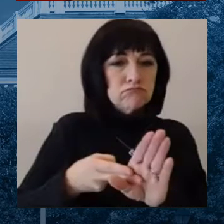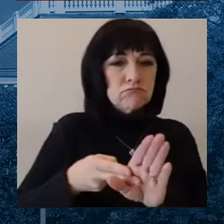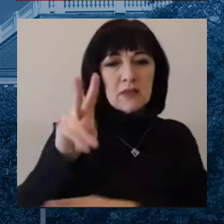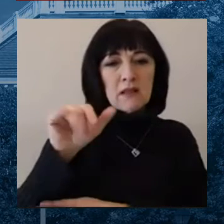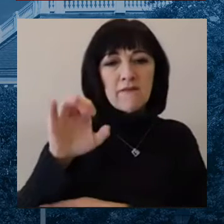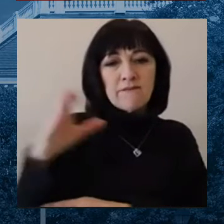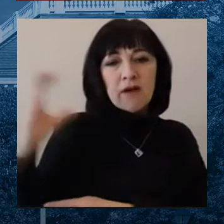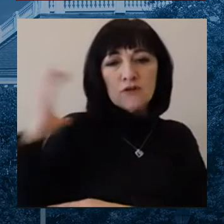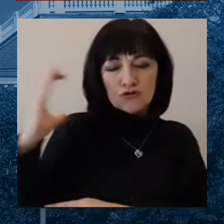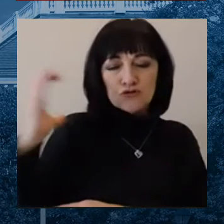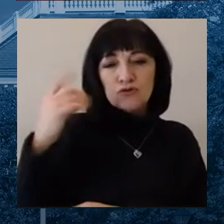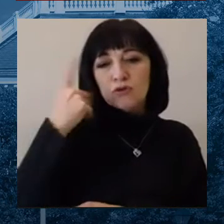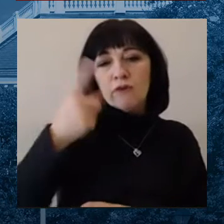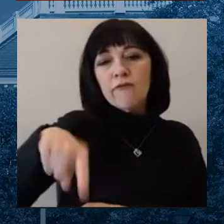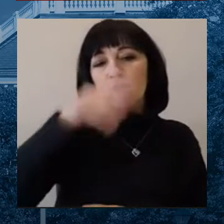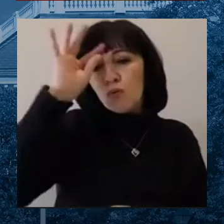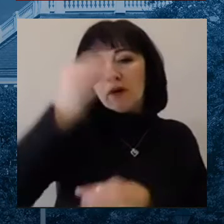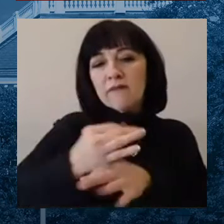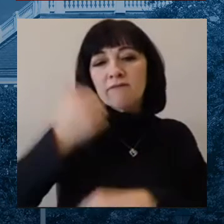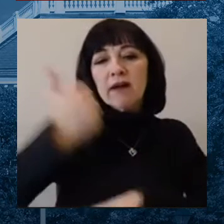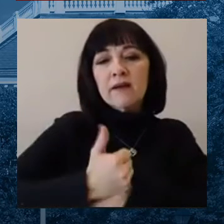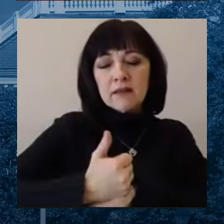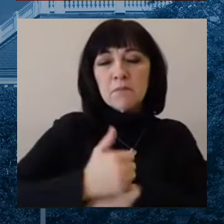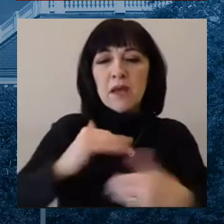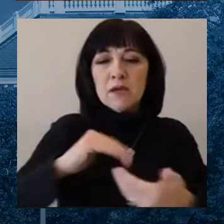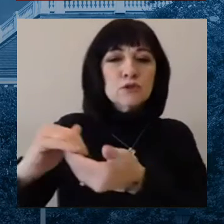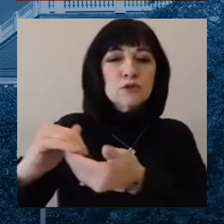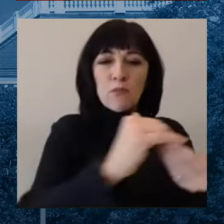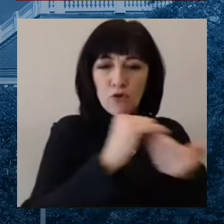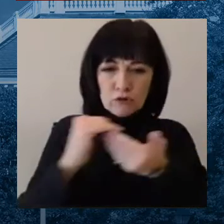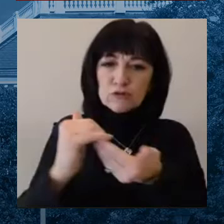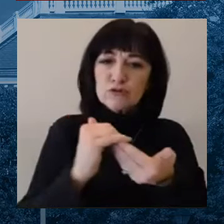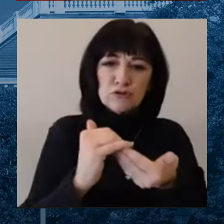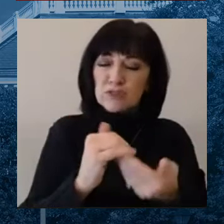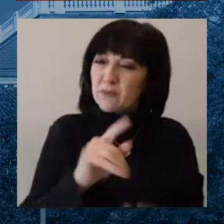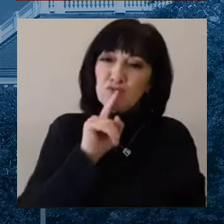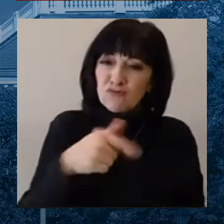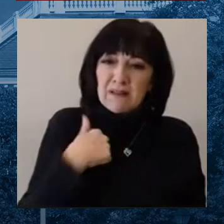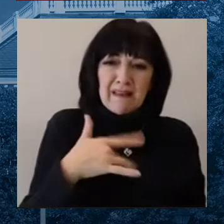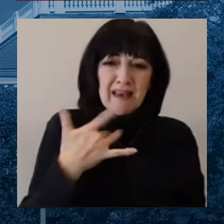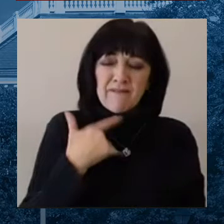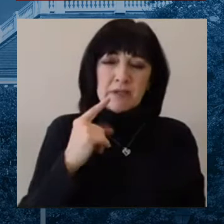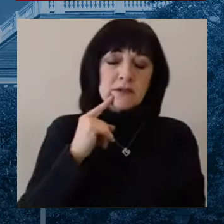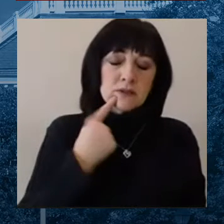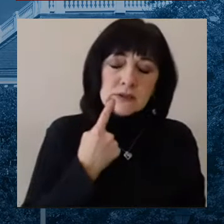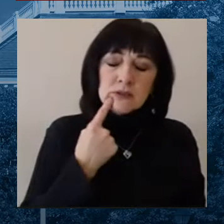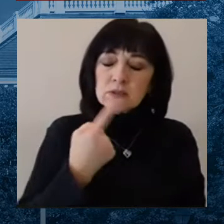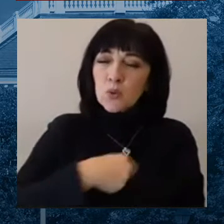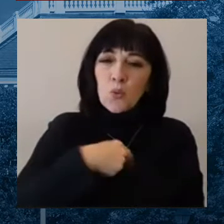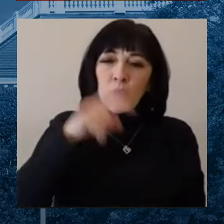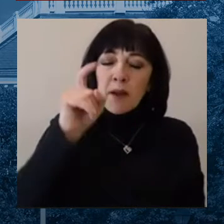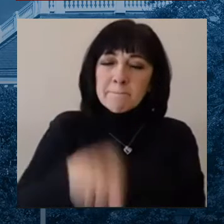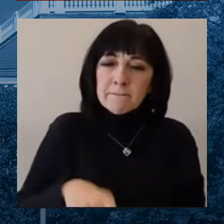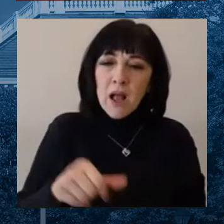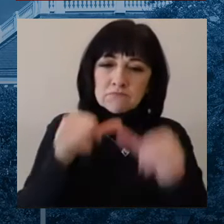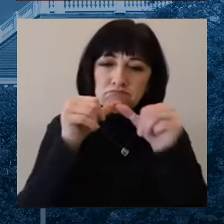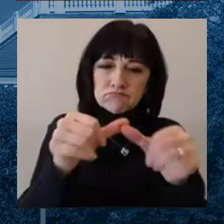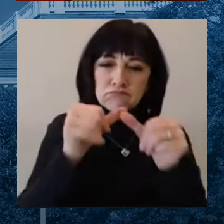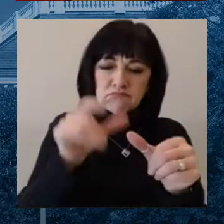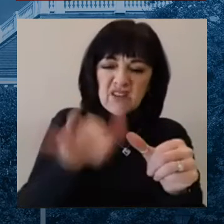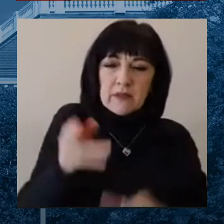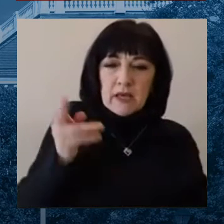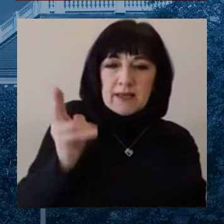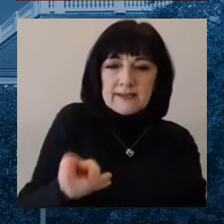of Faith-Based Partnerships with Michael Beale. And it is very critical that we continue to keep this history going forward. At the United Way of Delaware,